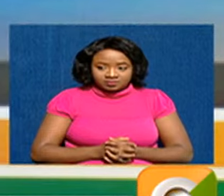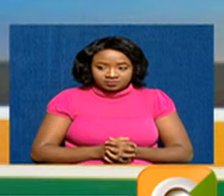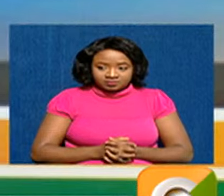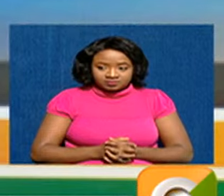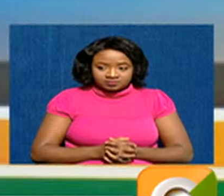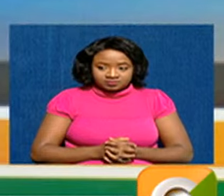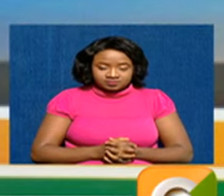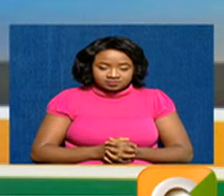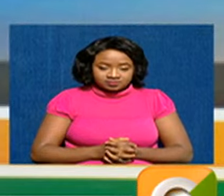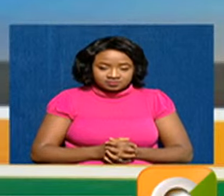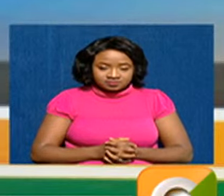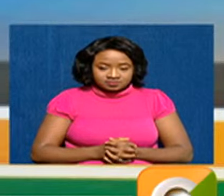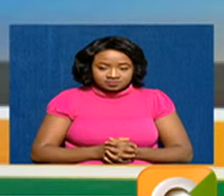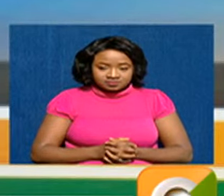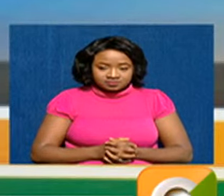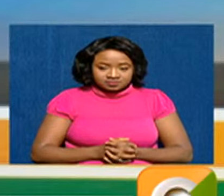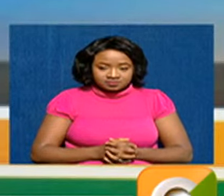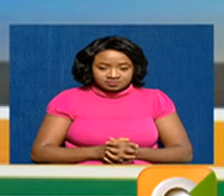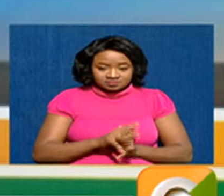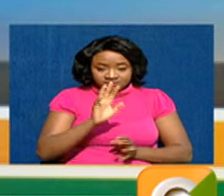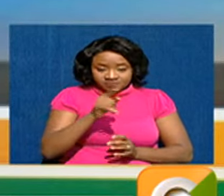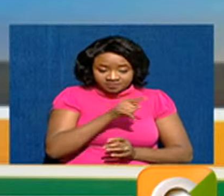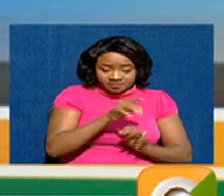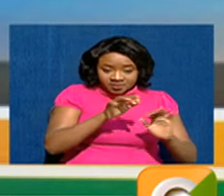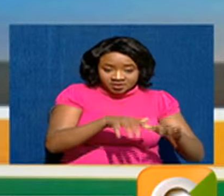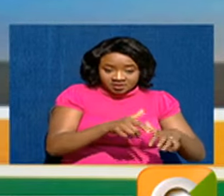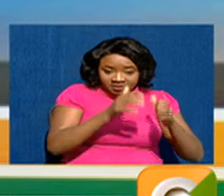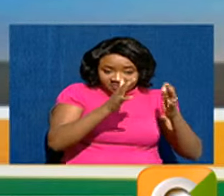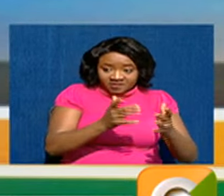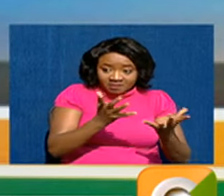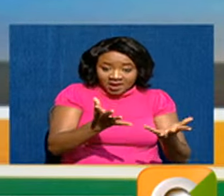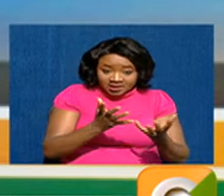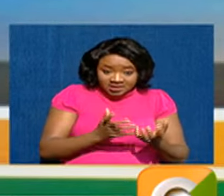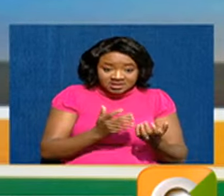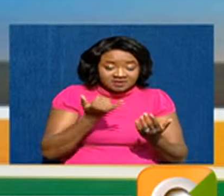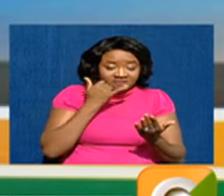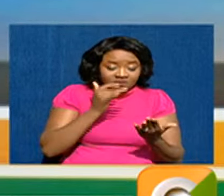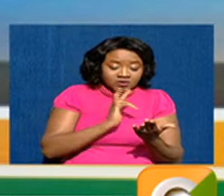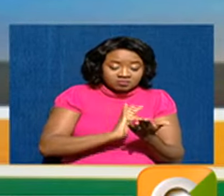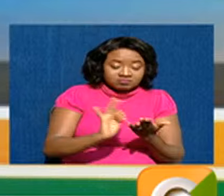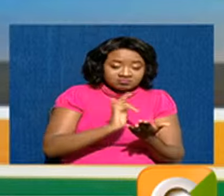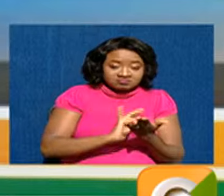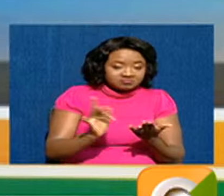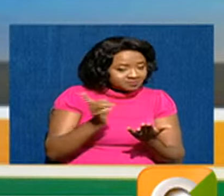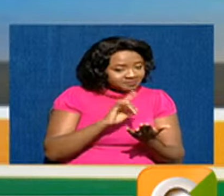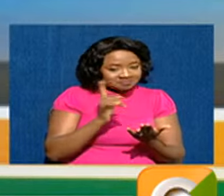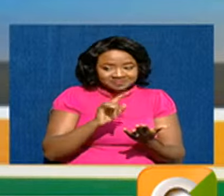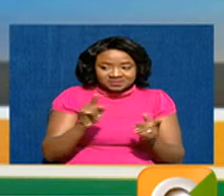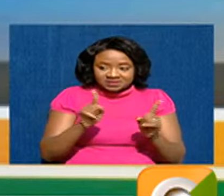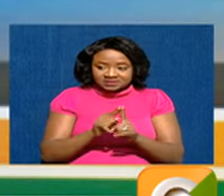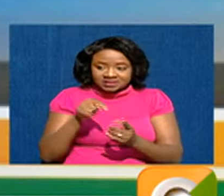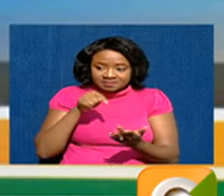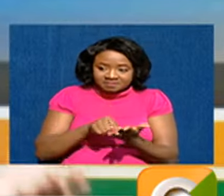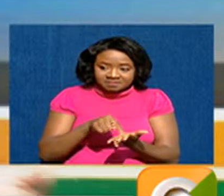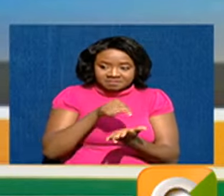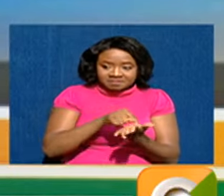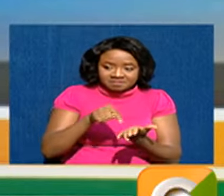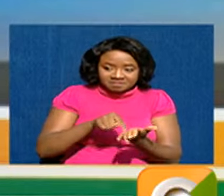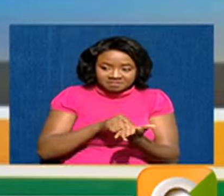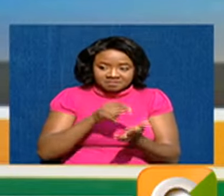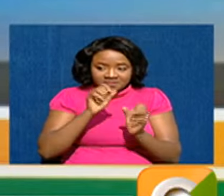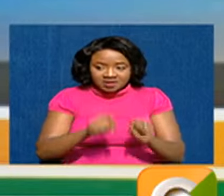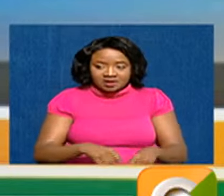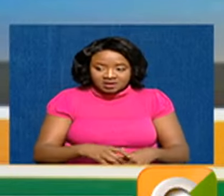not need a smartphone to transact. Even a Mulika Mwizi will definitely transact. But on the part